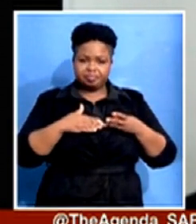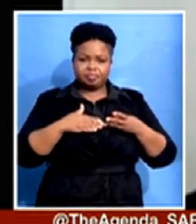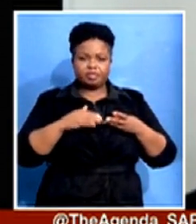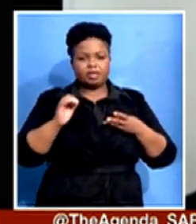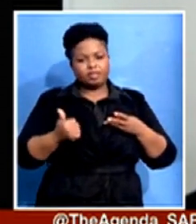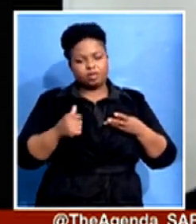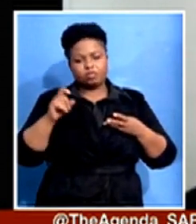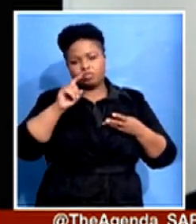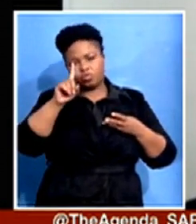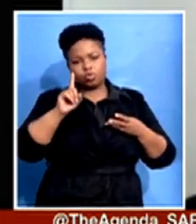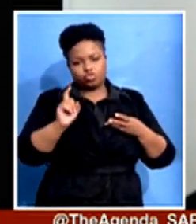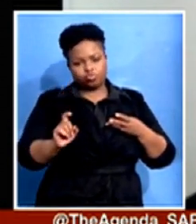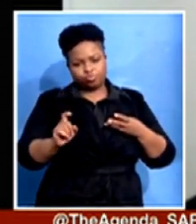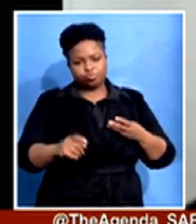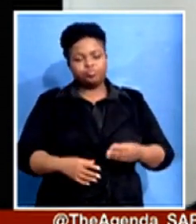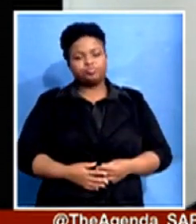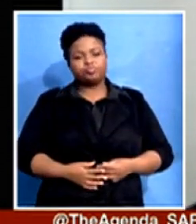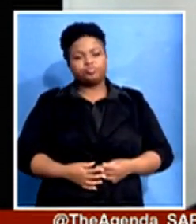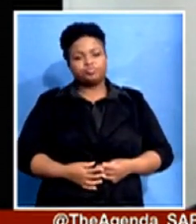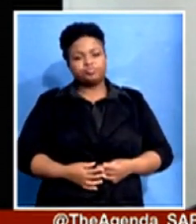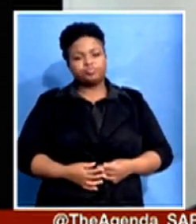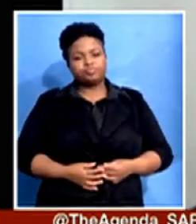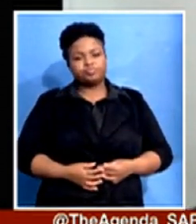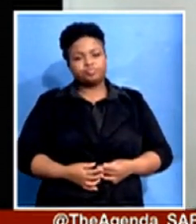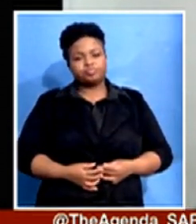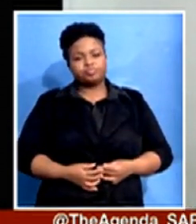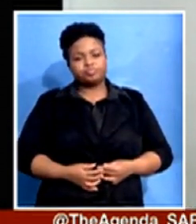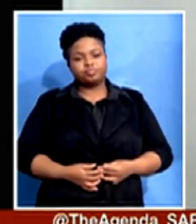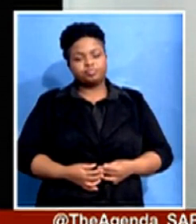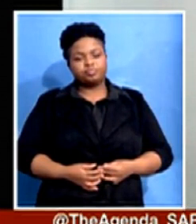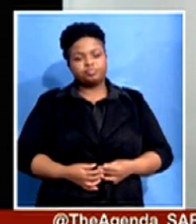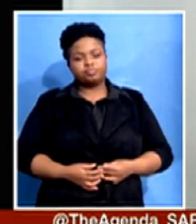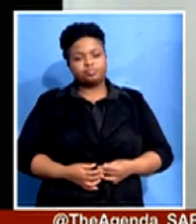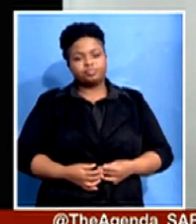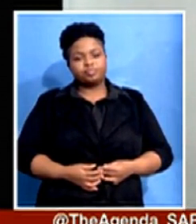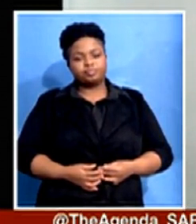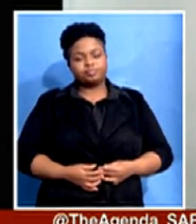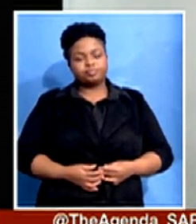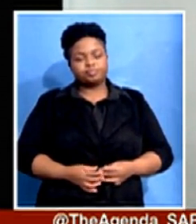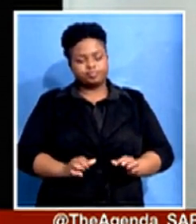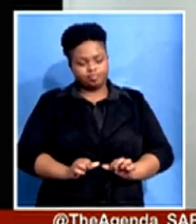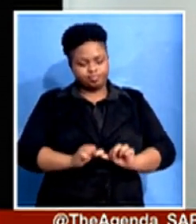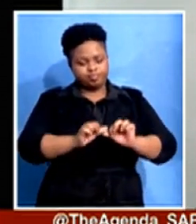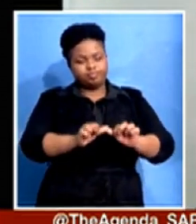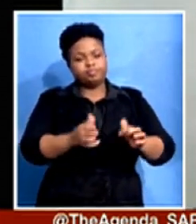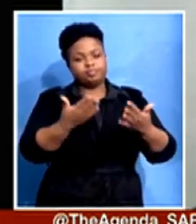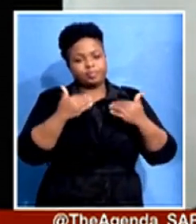questions in the chat box. And so we move on to the next speaker, Dr.